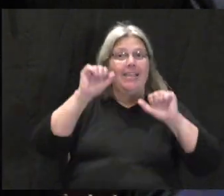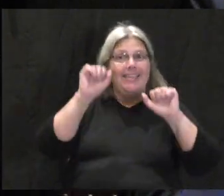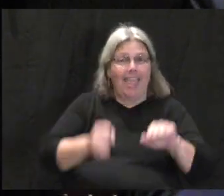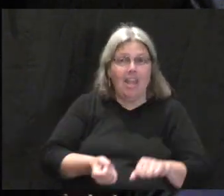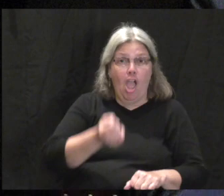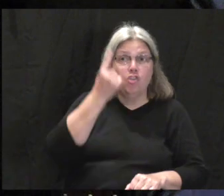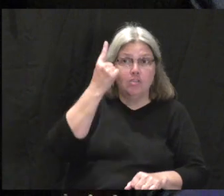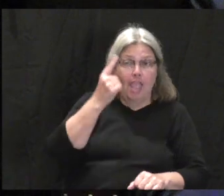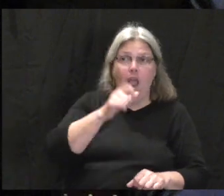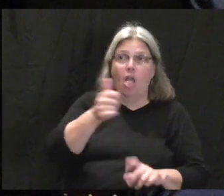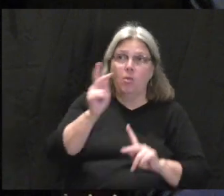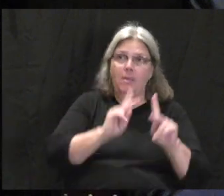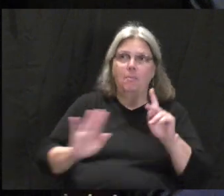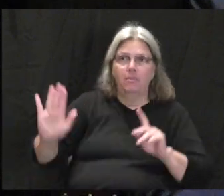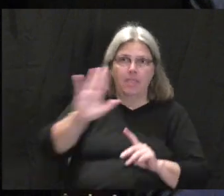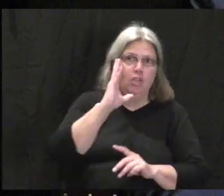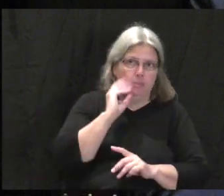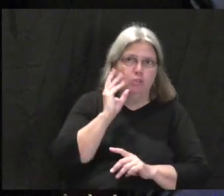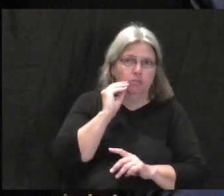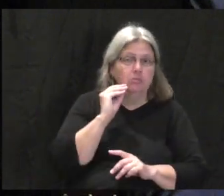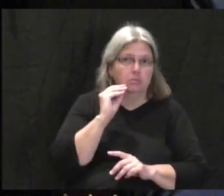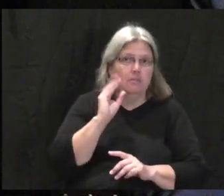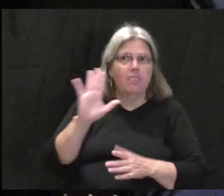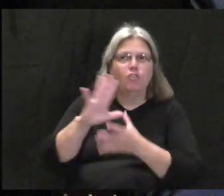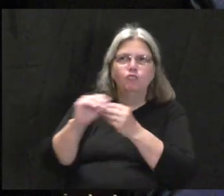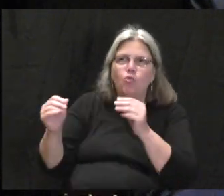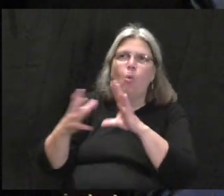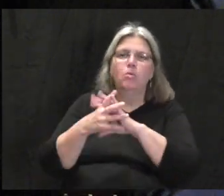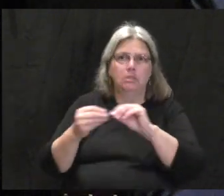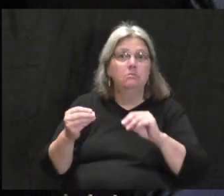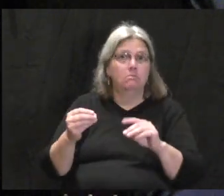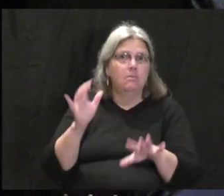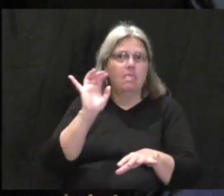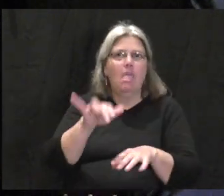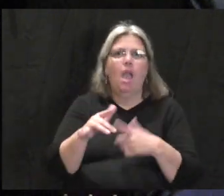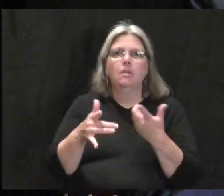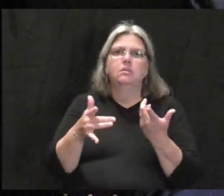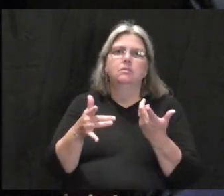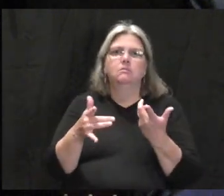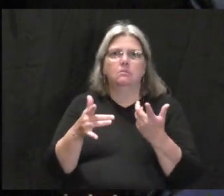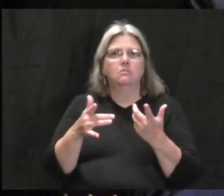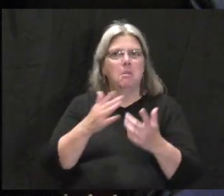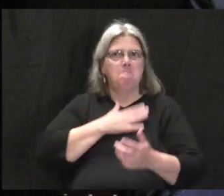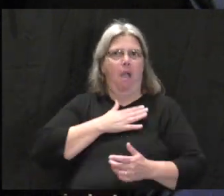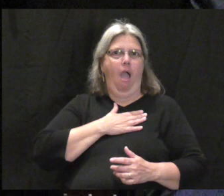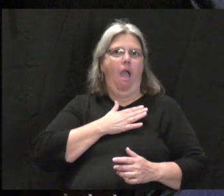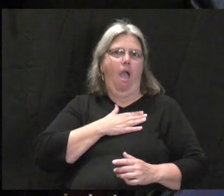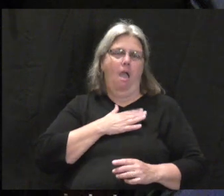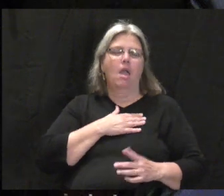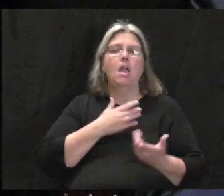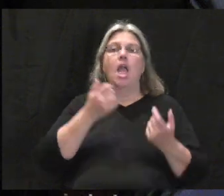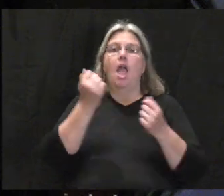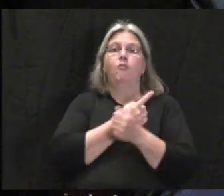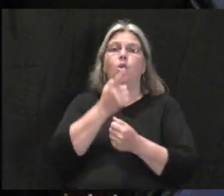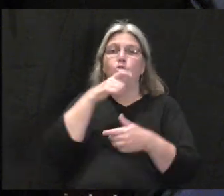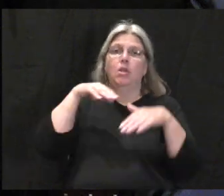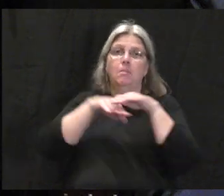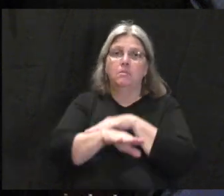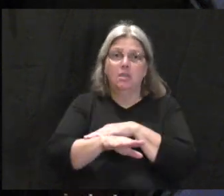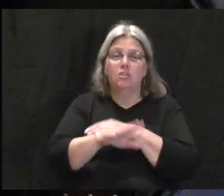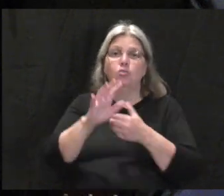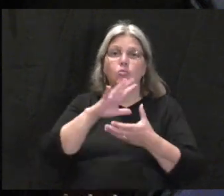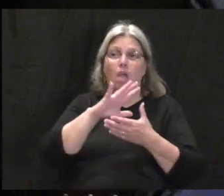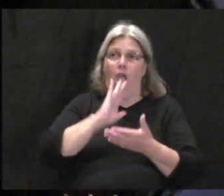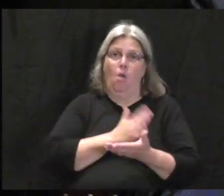story. And it's our job to find out what that story is, because that story is going to impact everything that happens in that